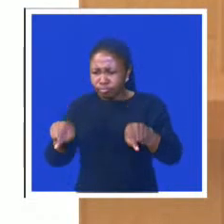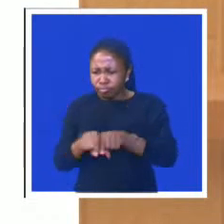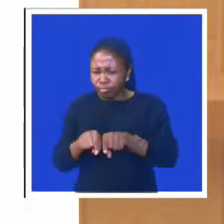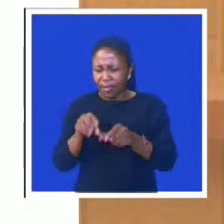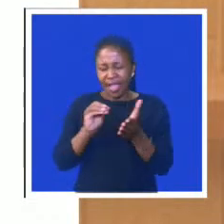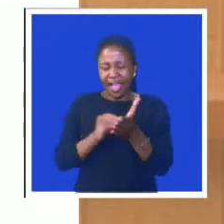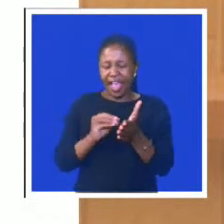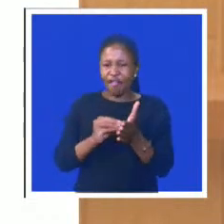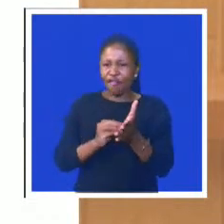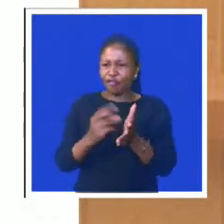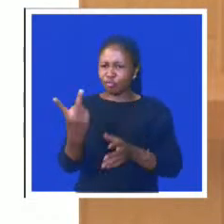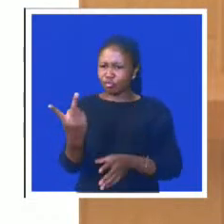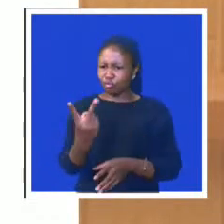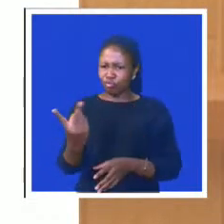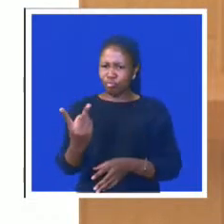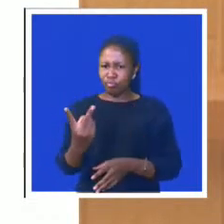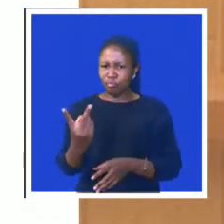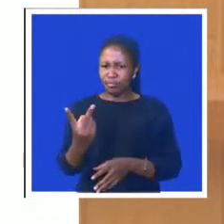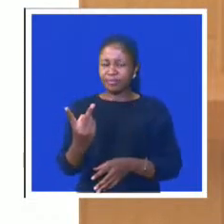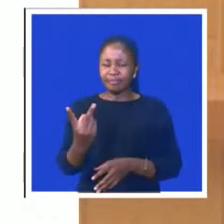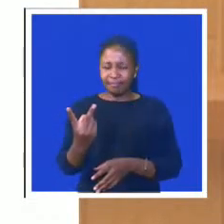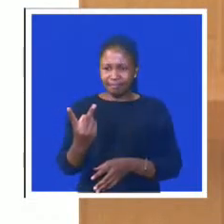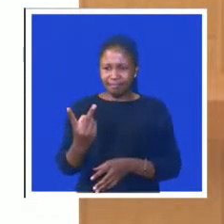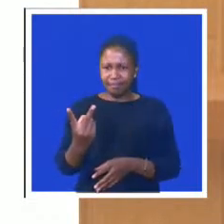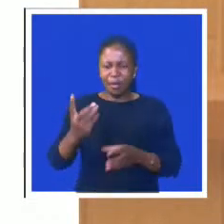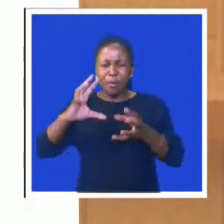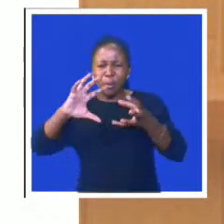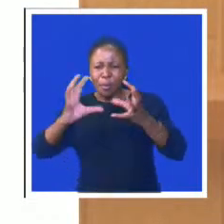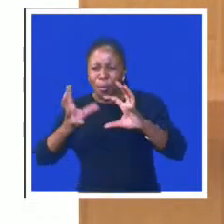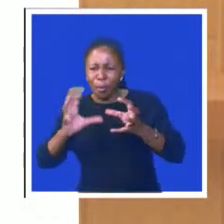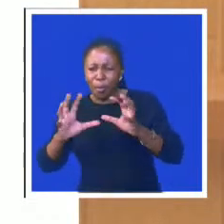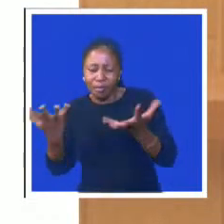Okay. Where is the ball now, dear learner?